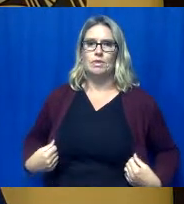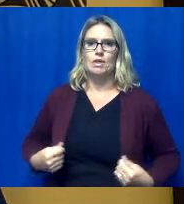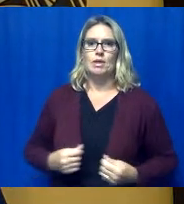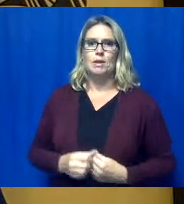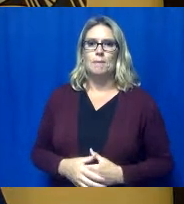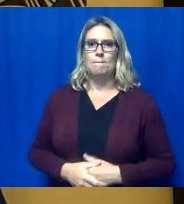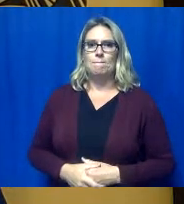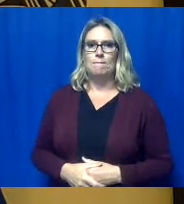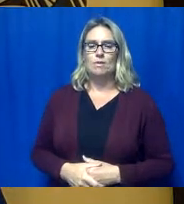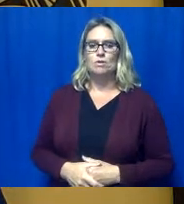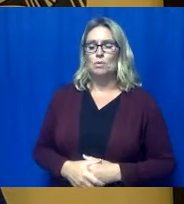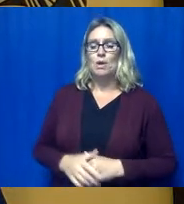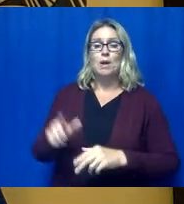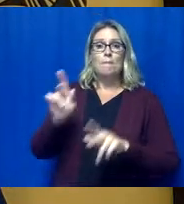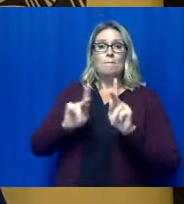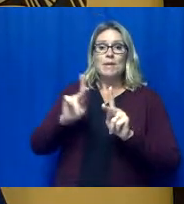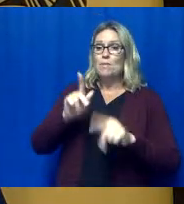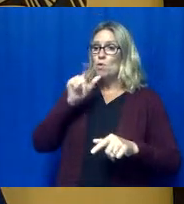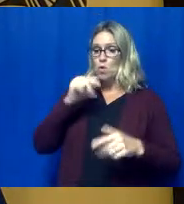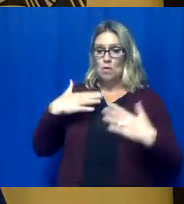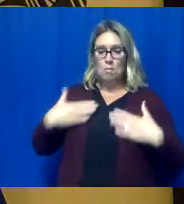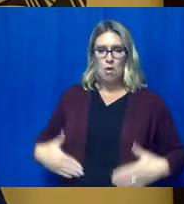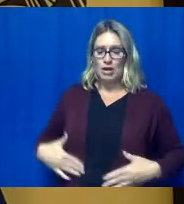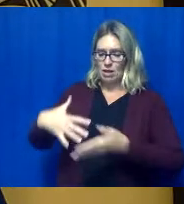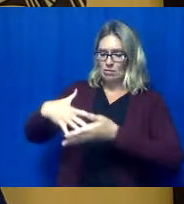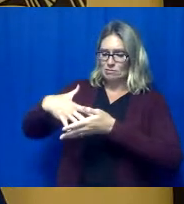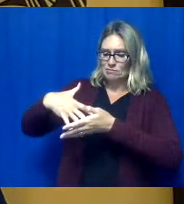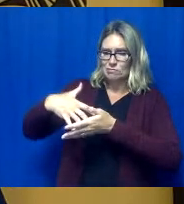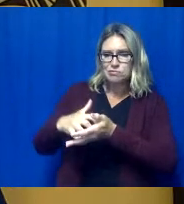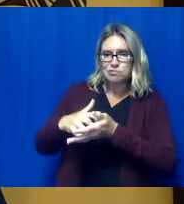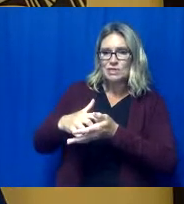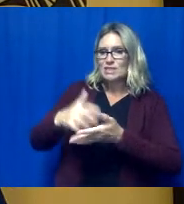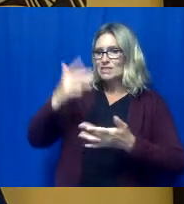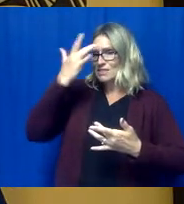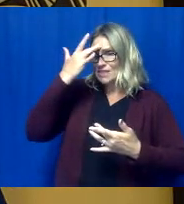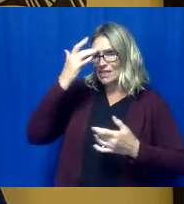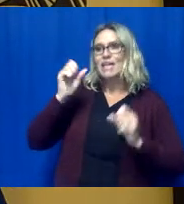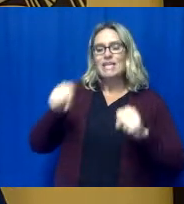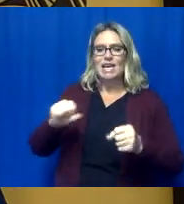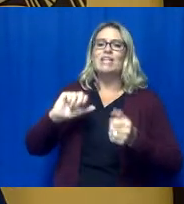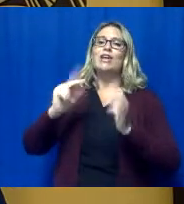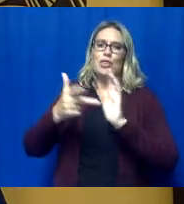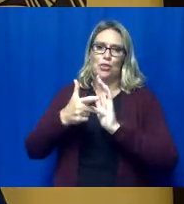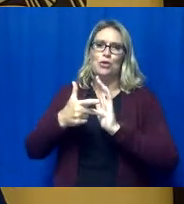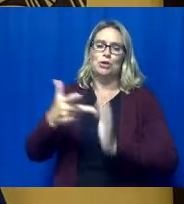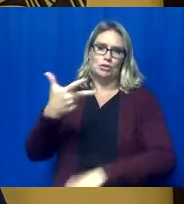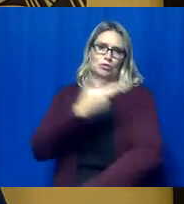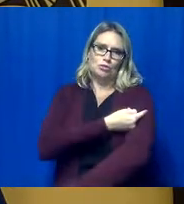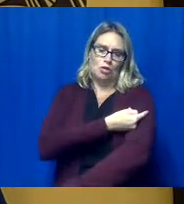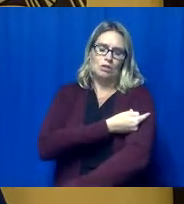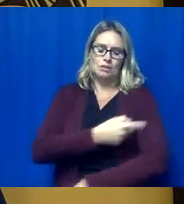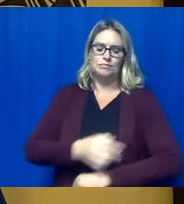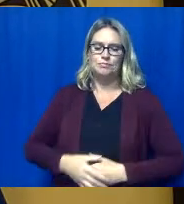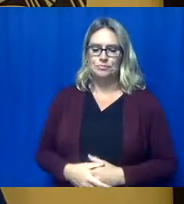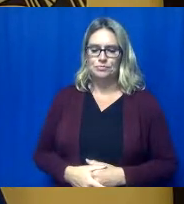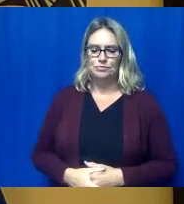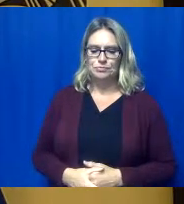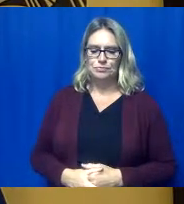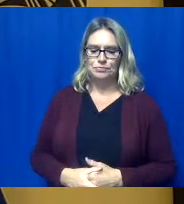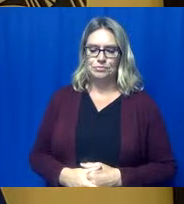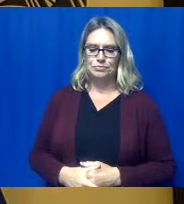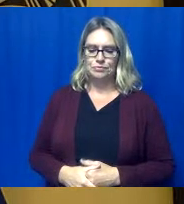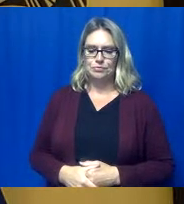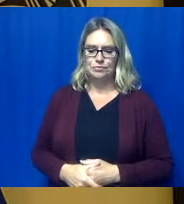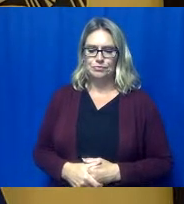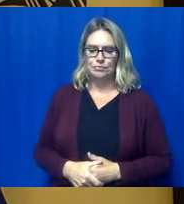are immunocompromised are now eligible to receive a 3rd shot of an mRNA vaccine. These additional doses